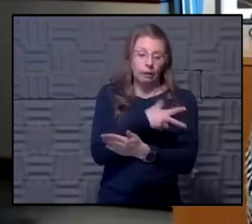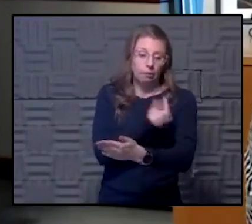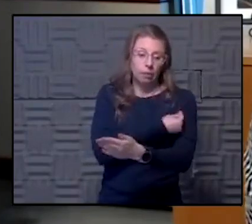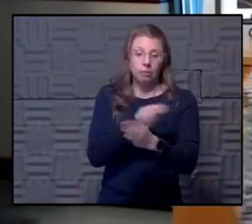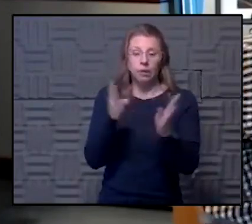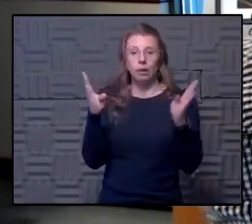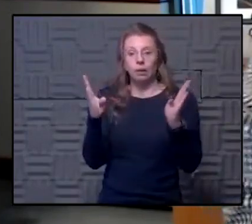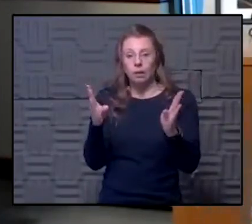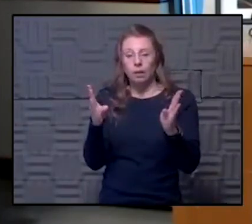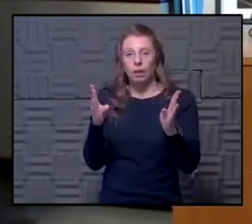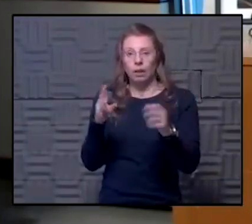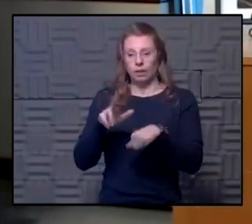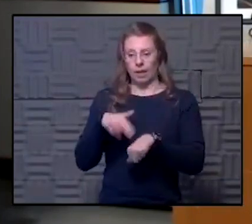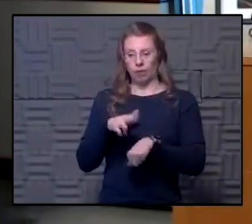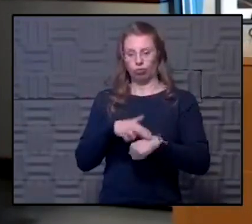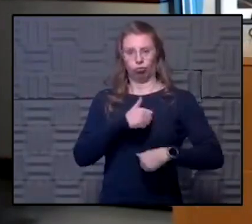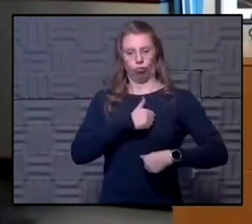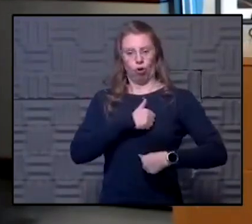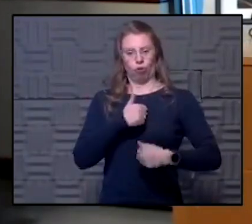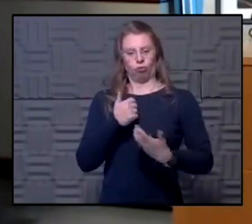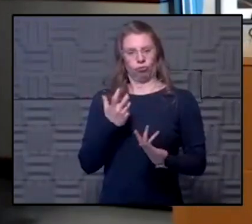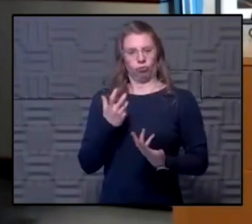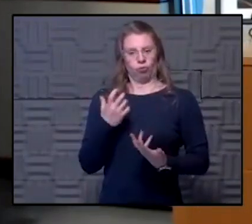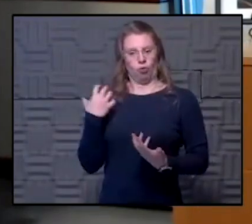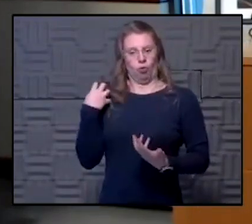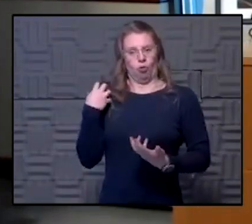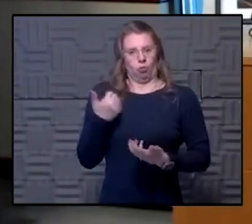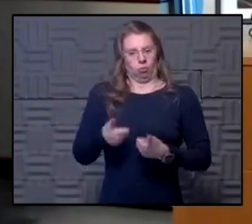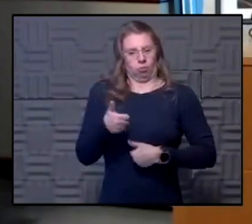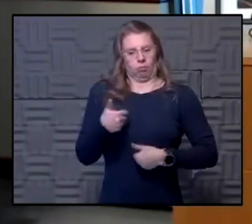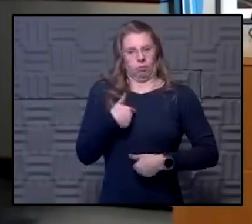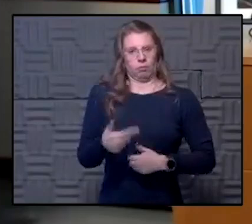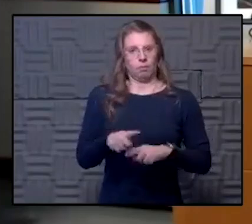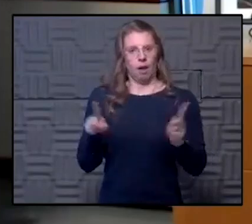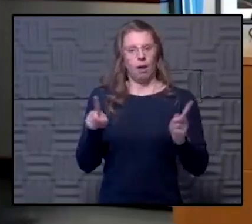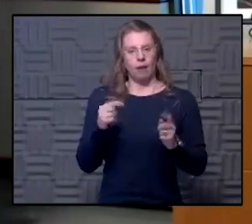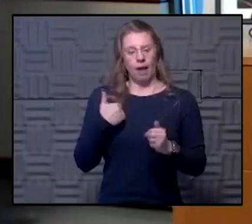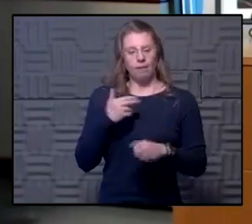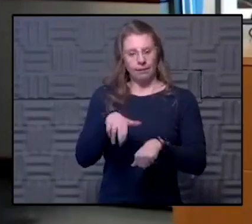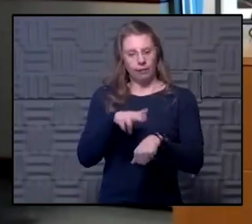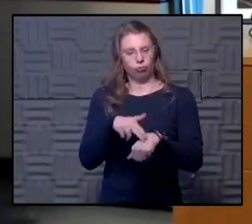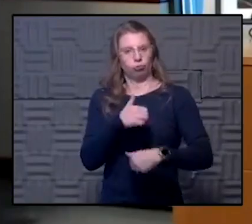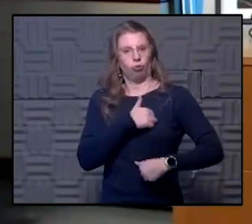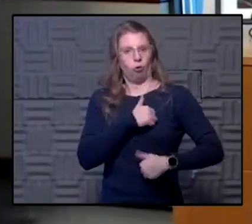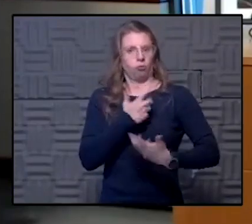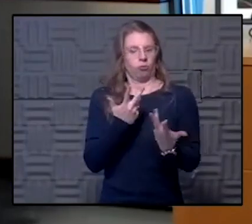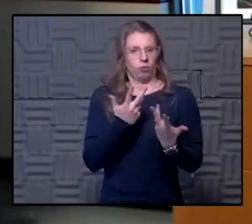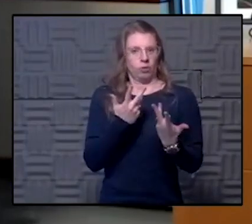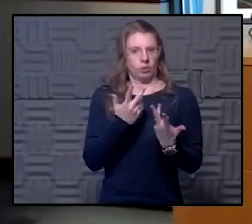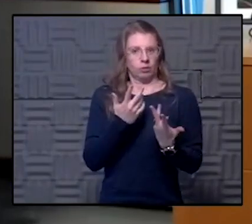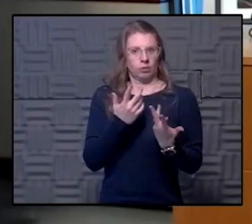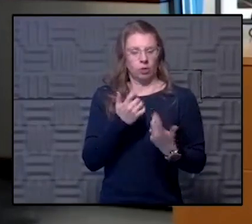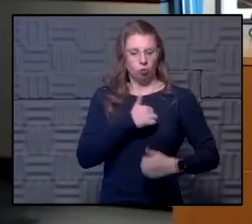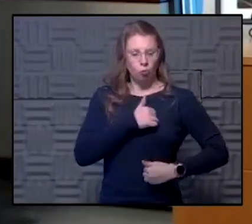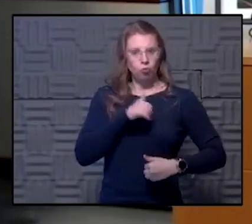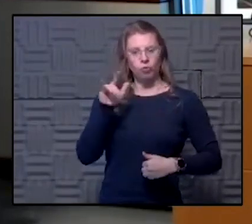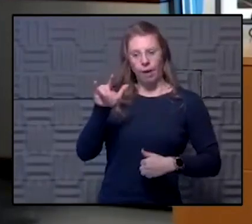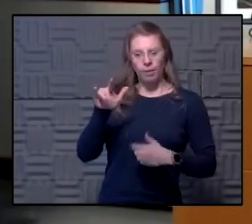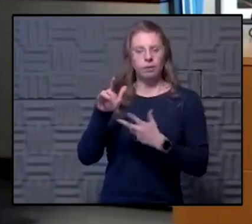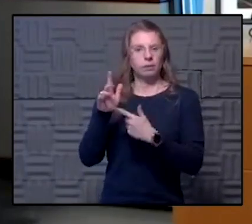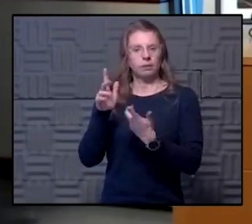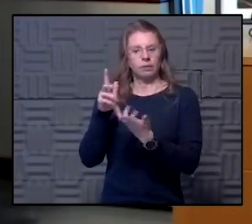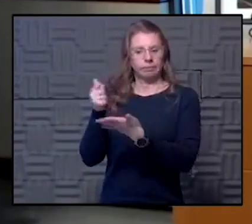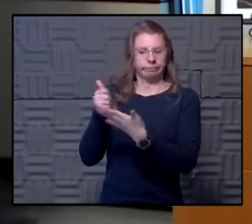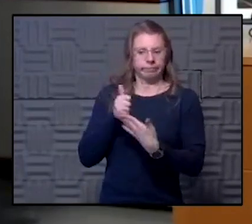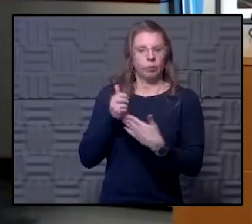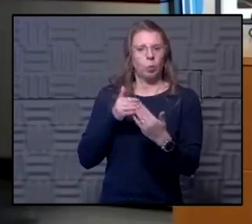National Guard? I'm a National Guard colonel. We do have the National Guard soldiers and airmen that assist us when we need